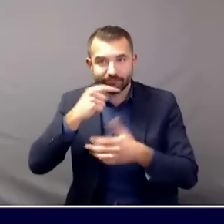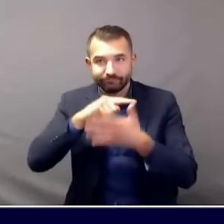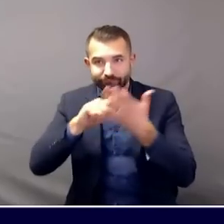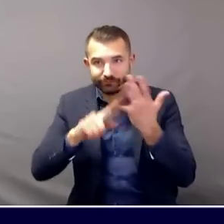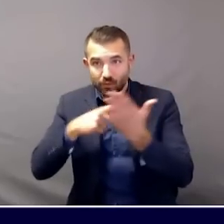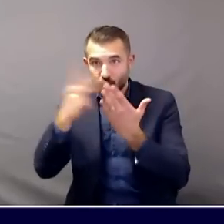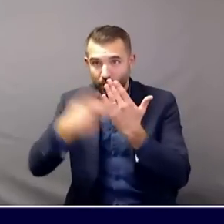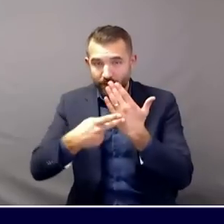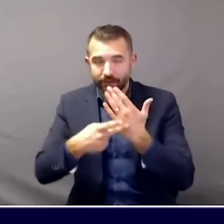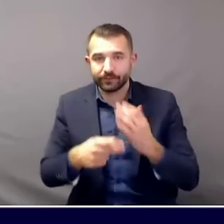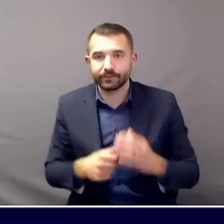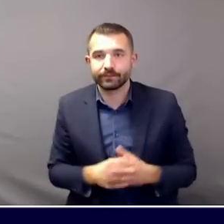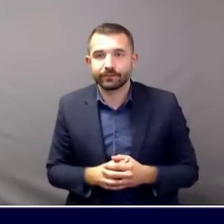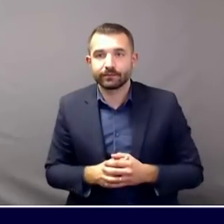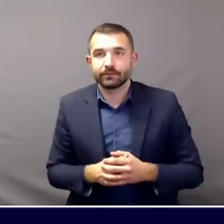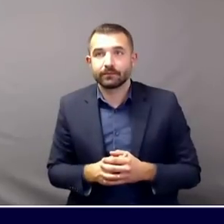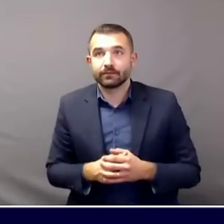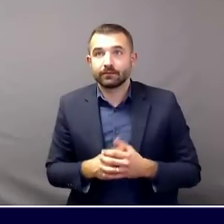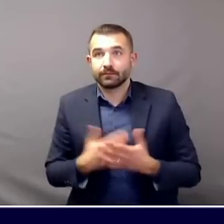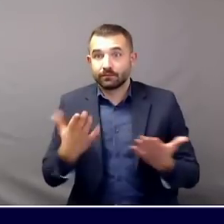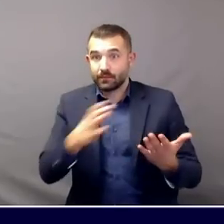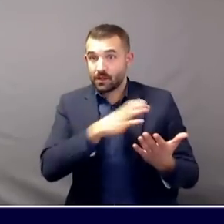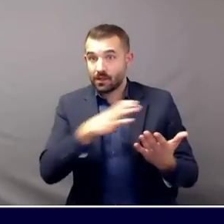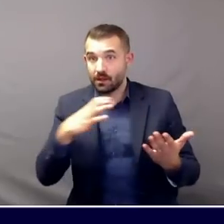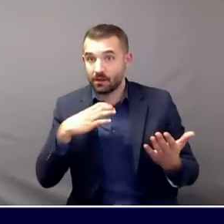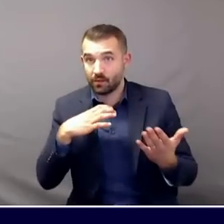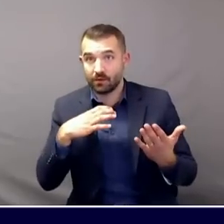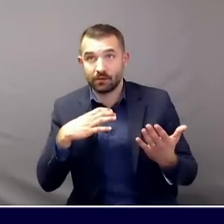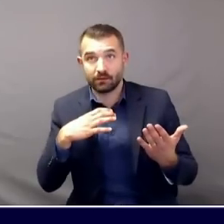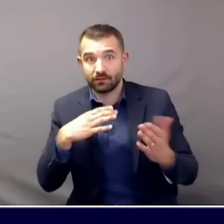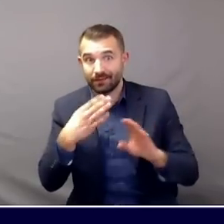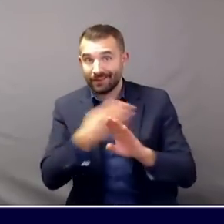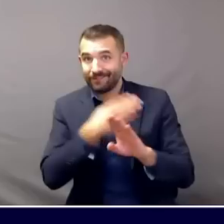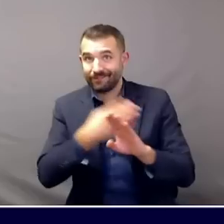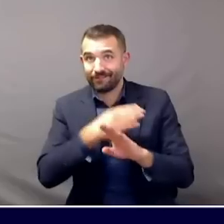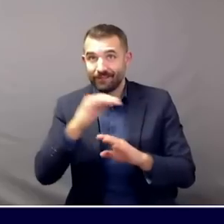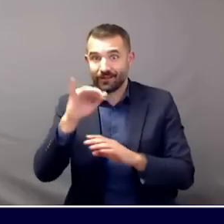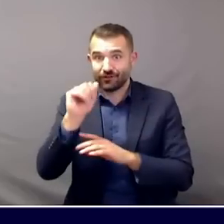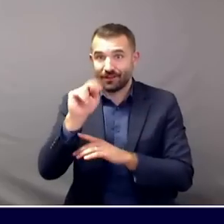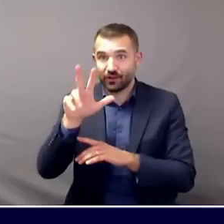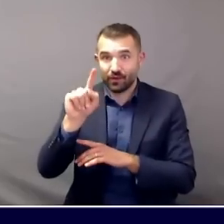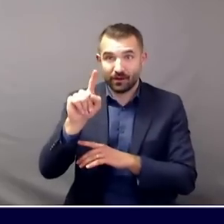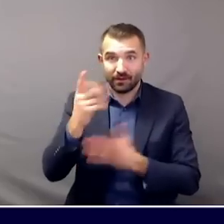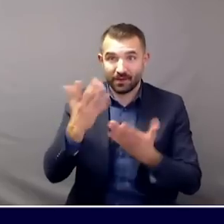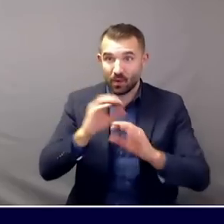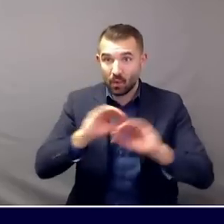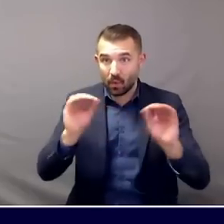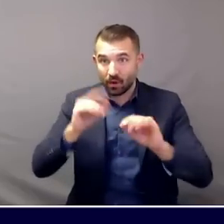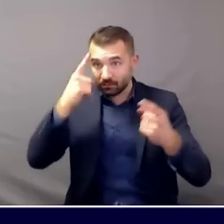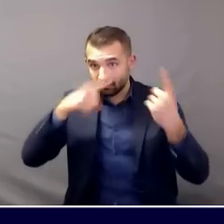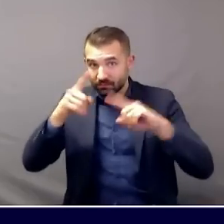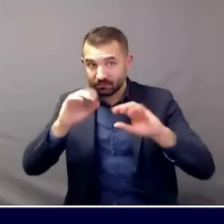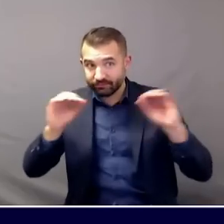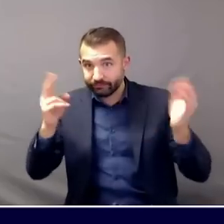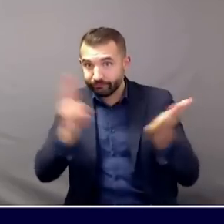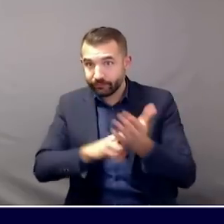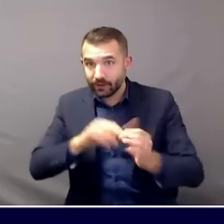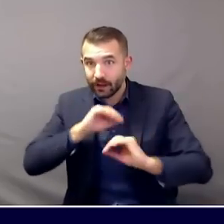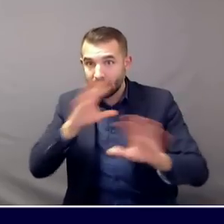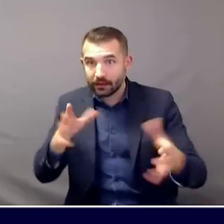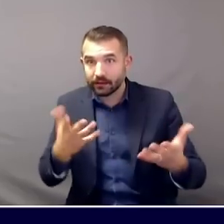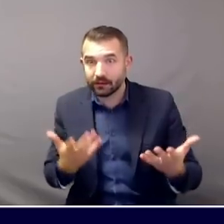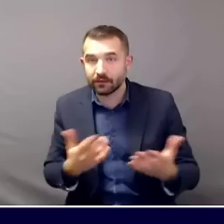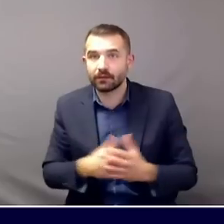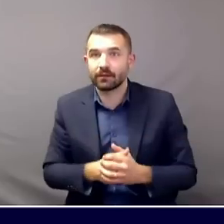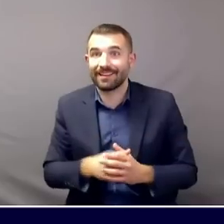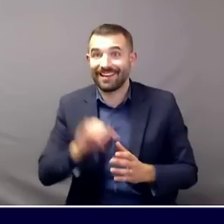that Congress might not come to a deal by the end of the year when many of those programs expire. And what would the state do then to protect people